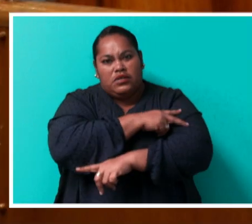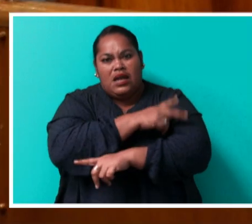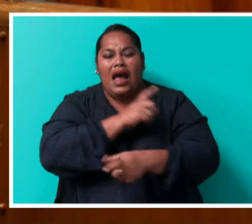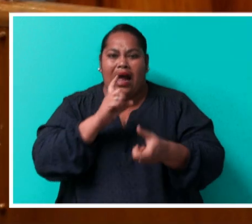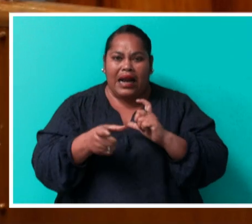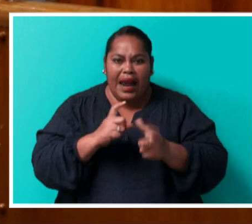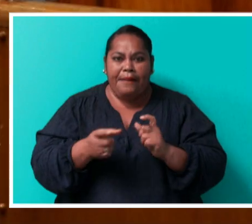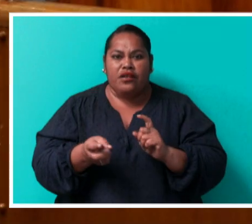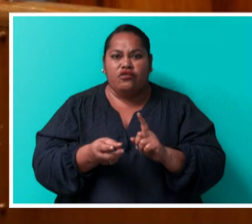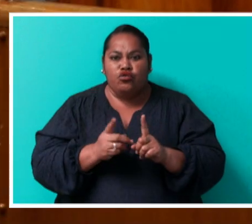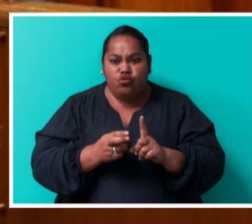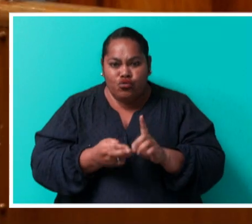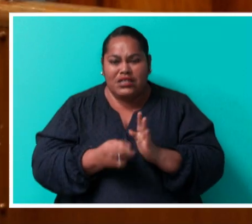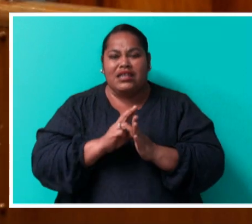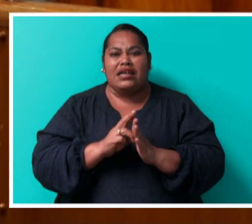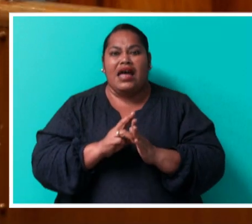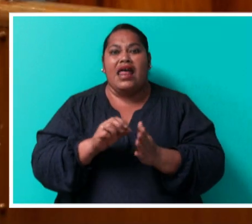and cultural exchange.